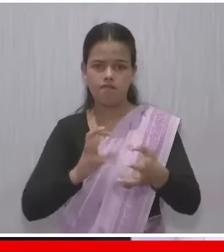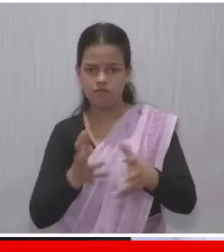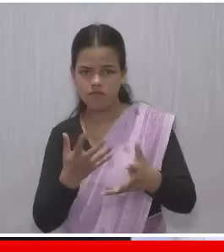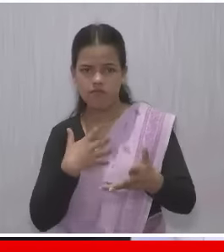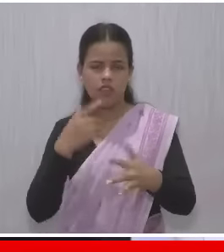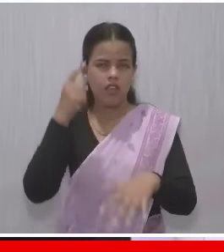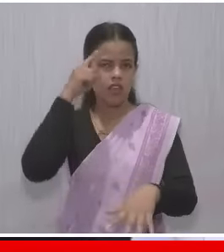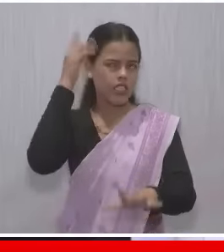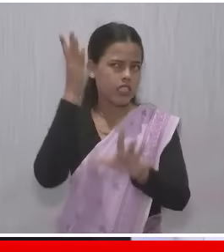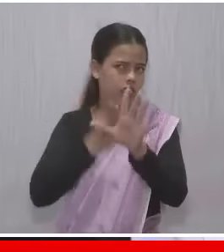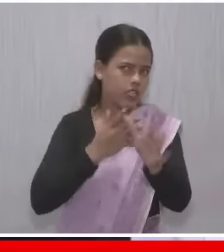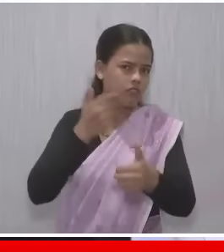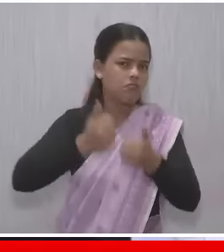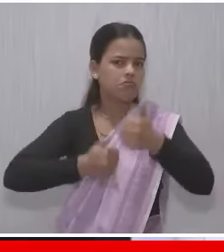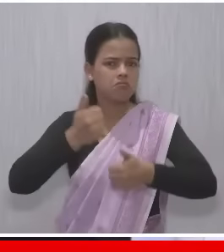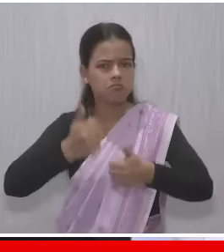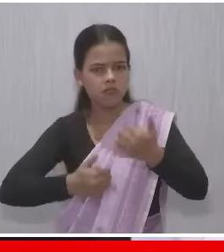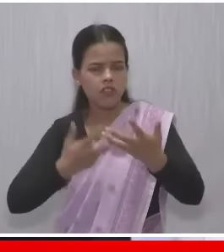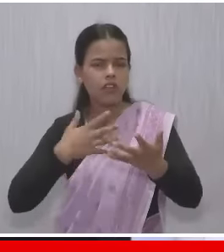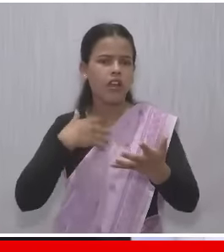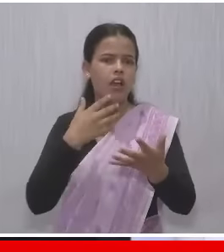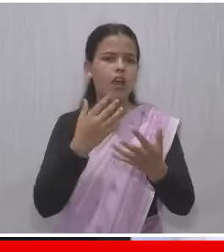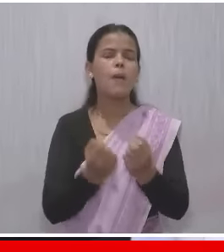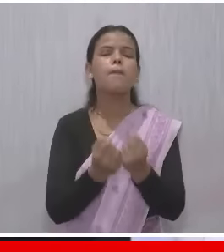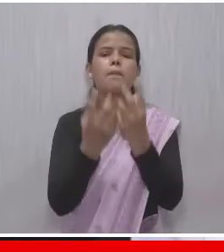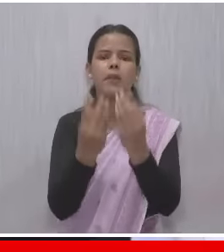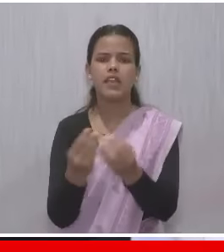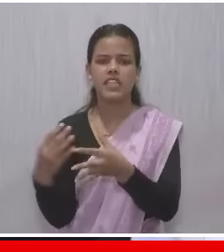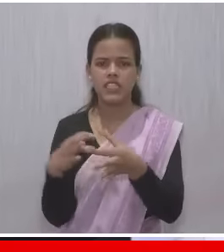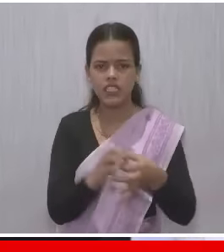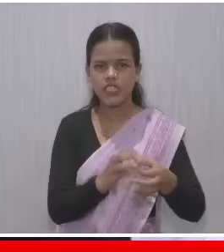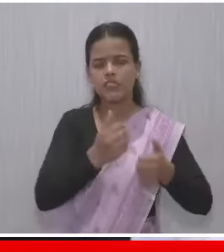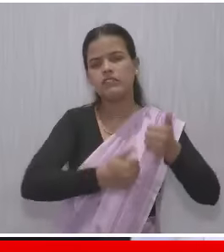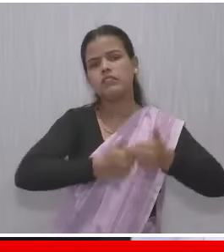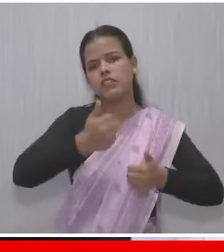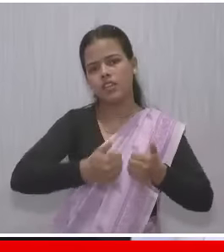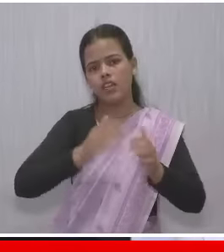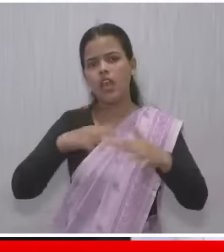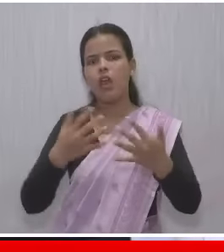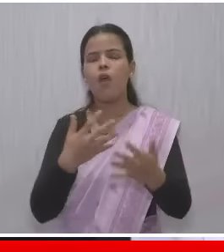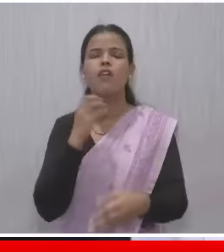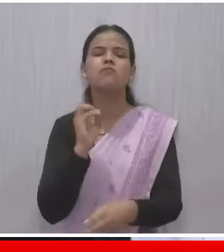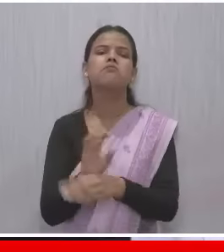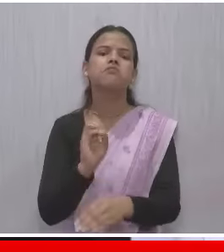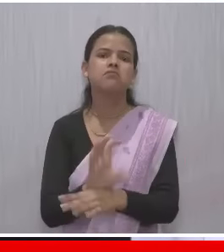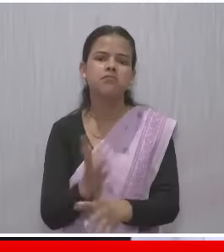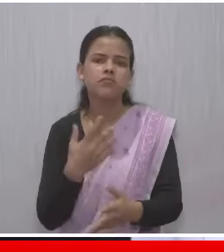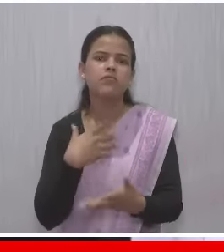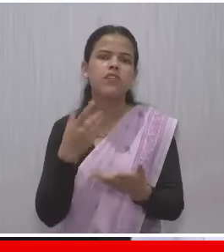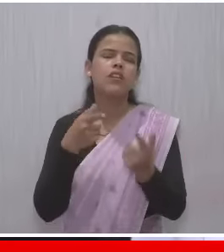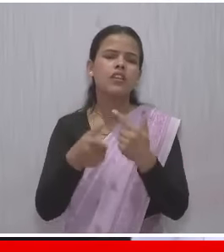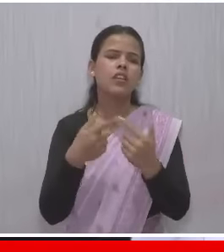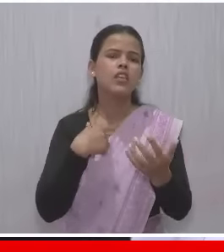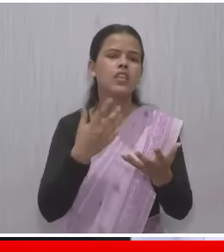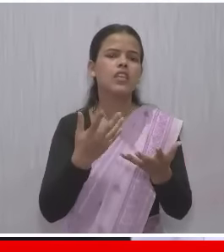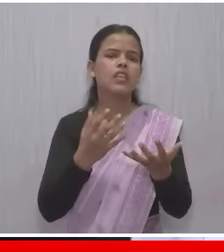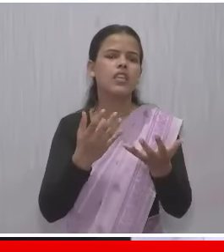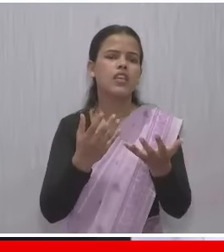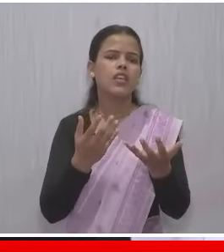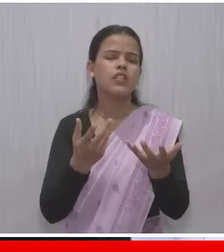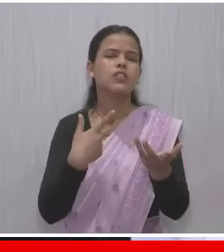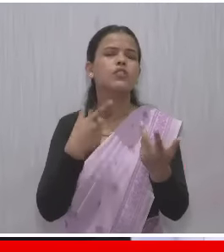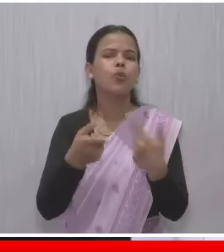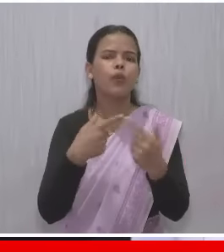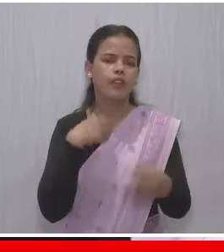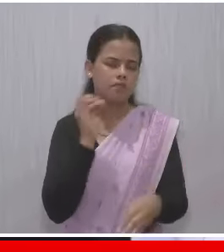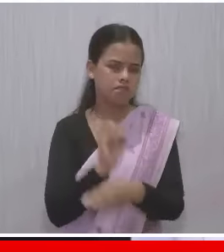tests, aptitude assessment, and individual counseling. To familiarize key stakeholders, including career